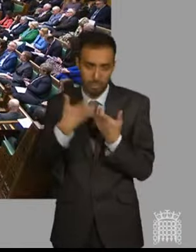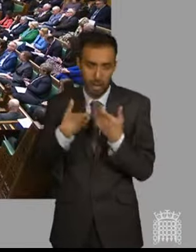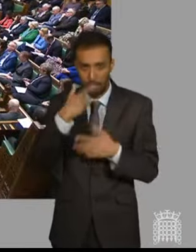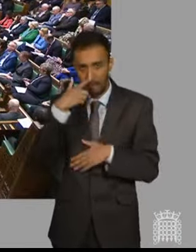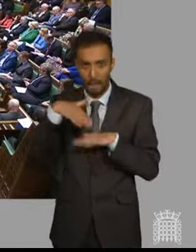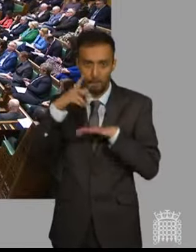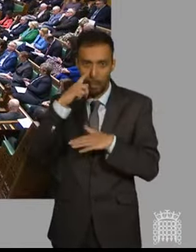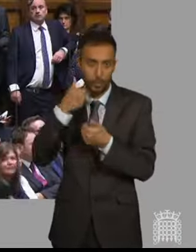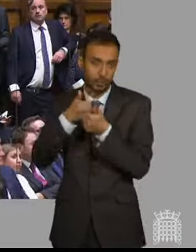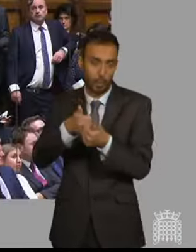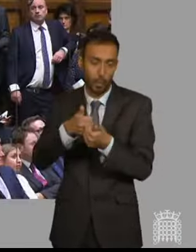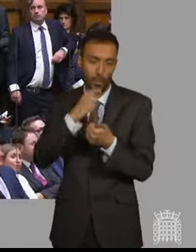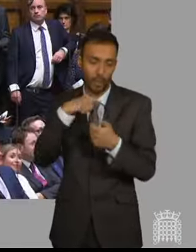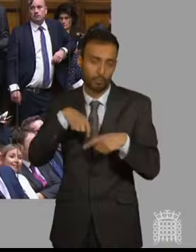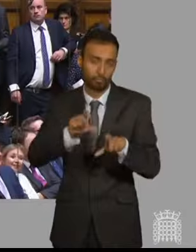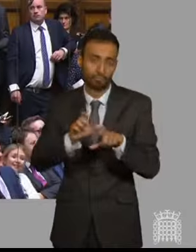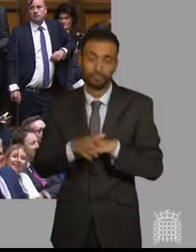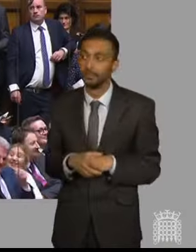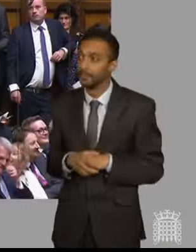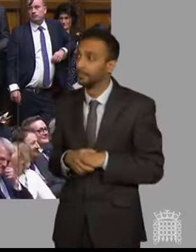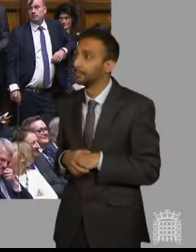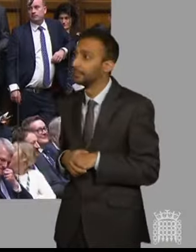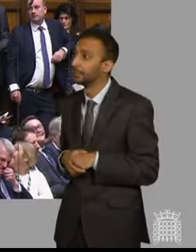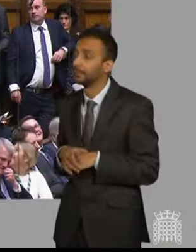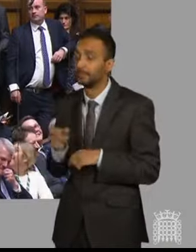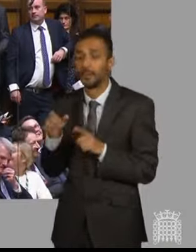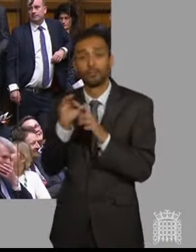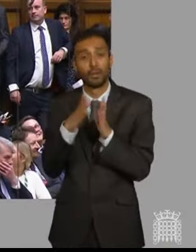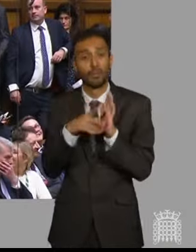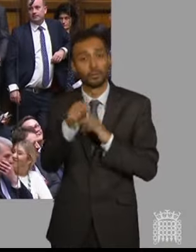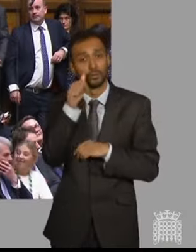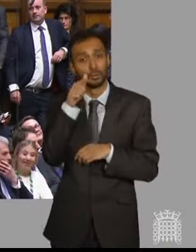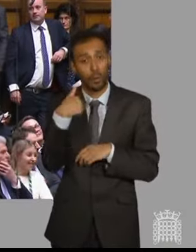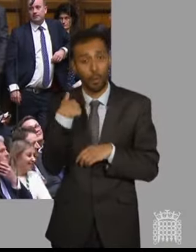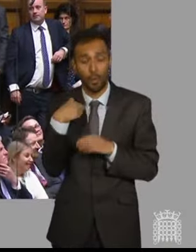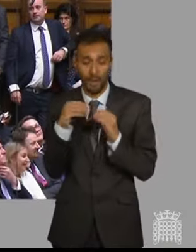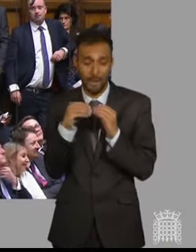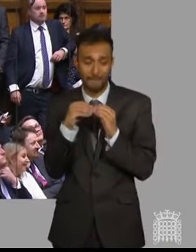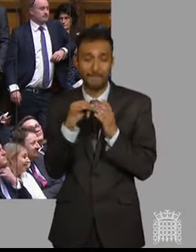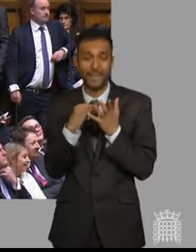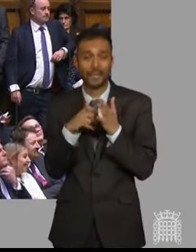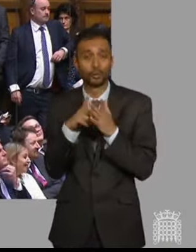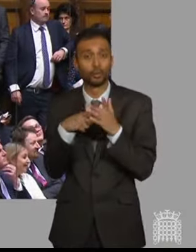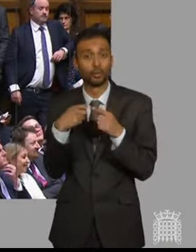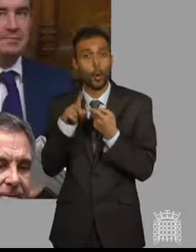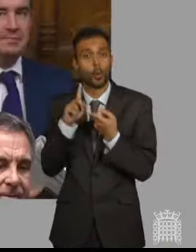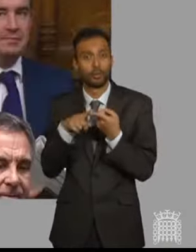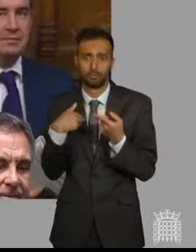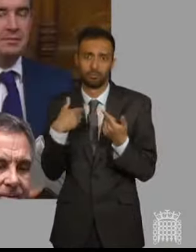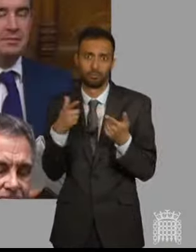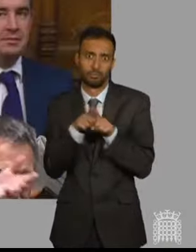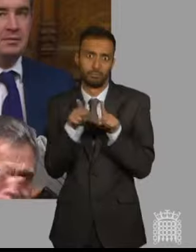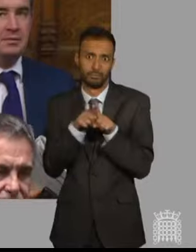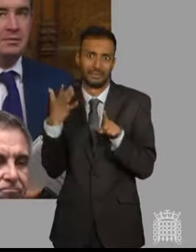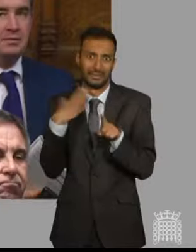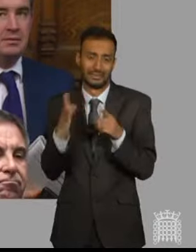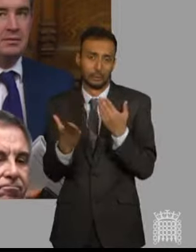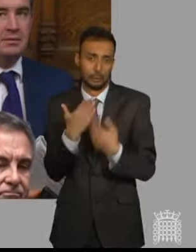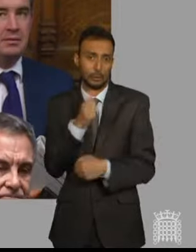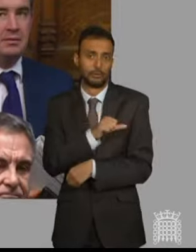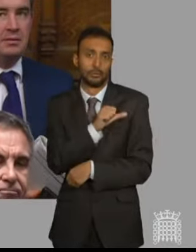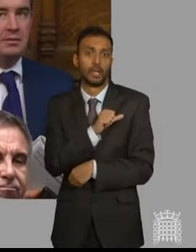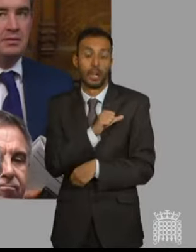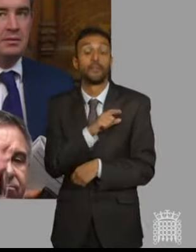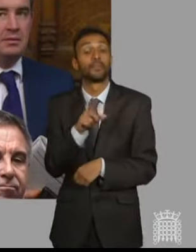we also need a new hospital, and that's why he's given £900 million for our hospital trust to make that